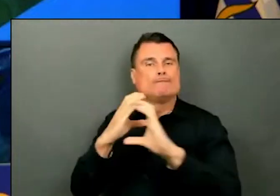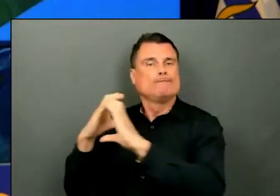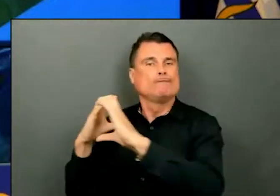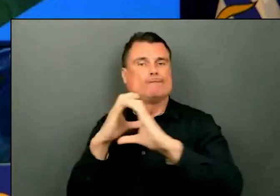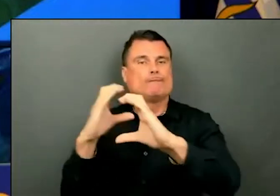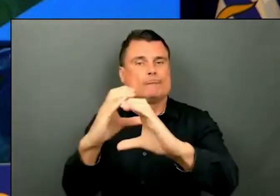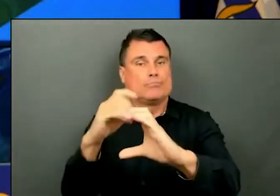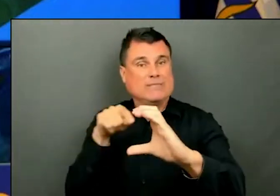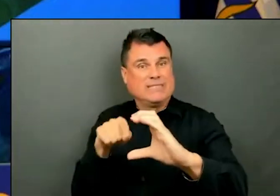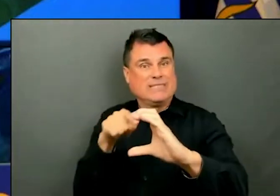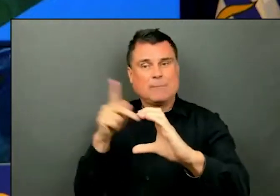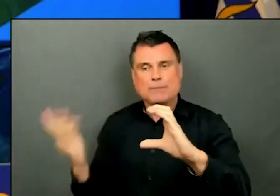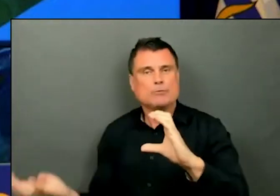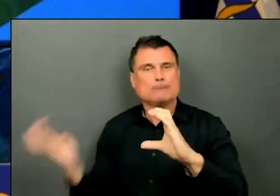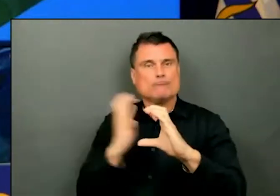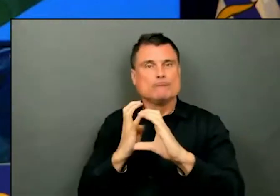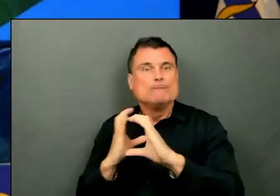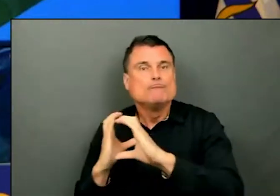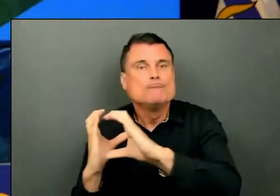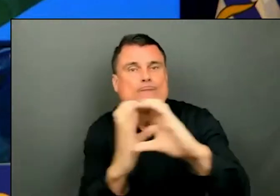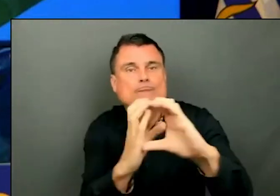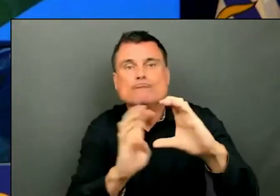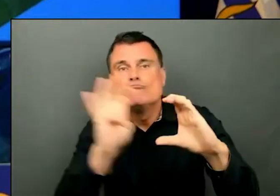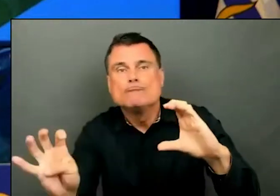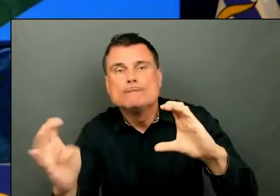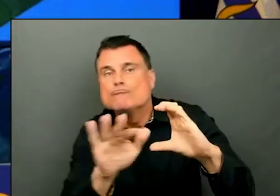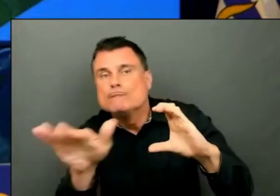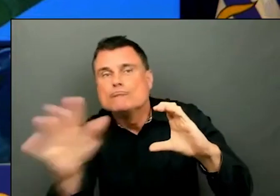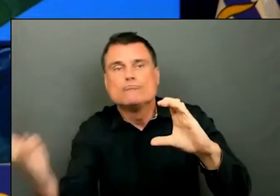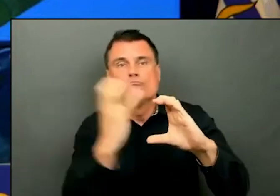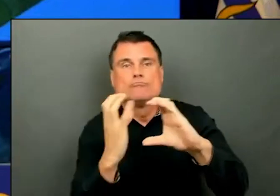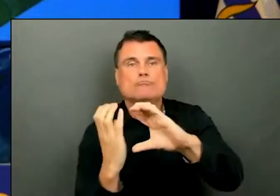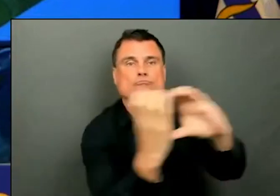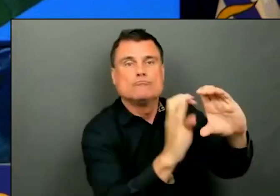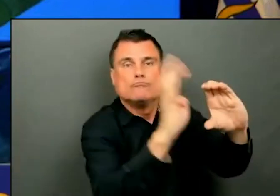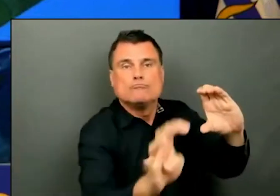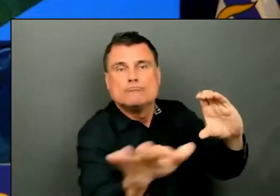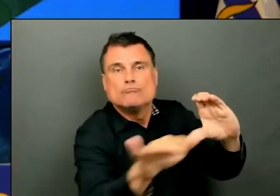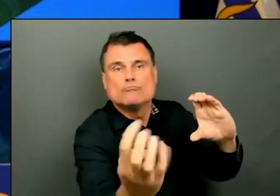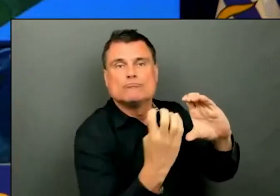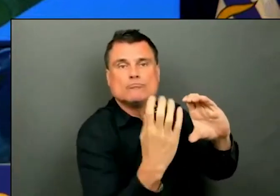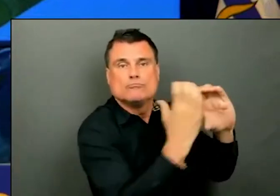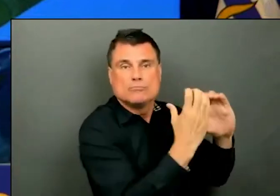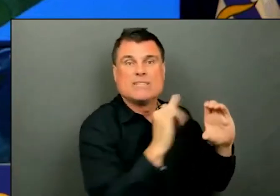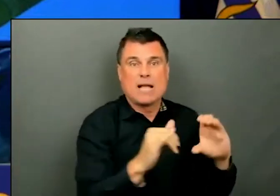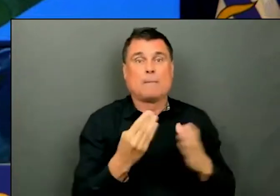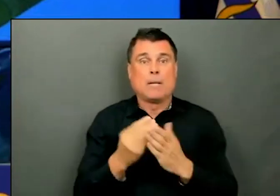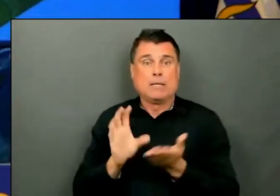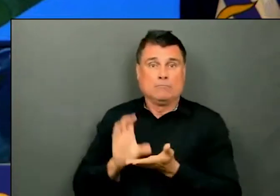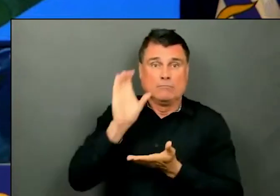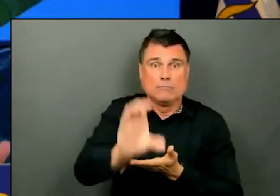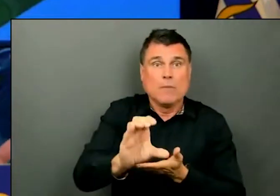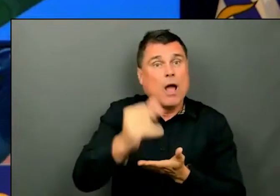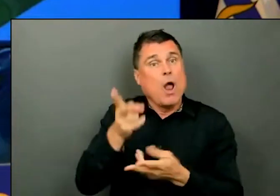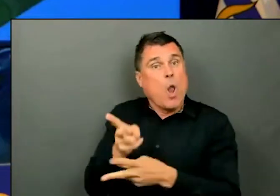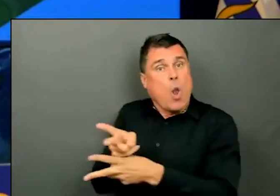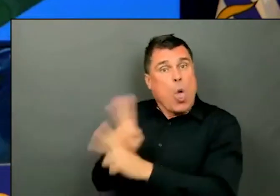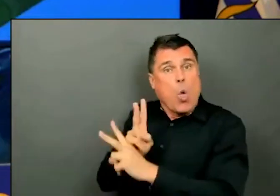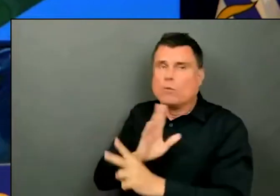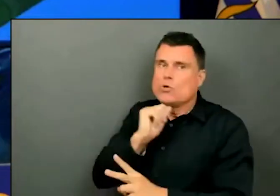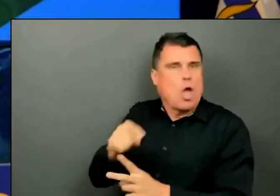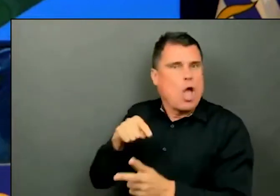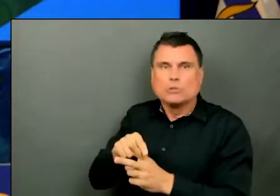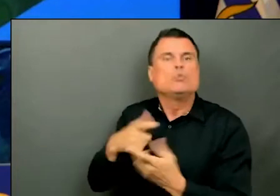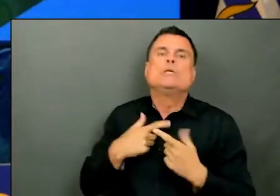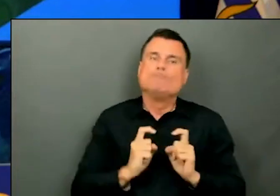month, year after year. This is, of course, a grant, not a loan, and that means it can be used for a number of things to